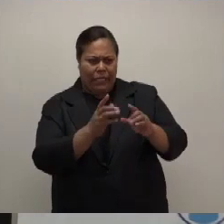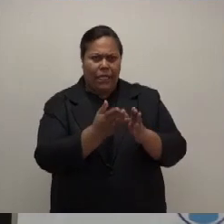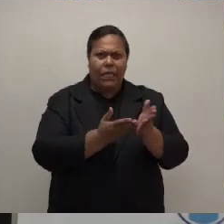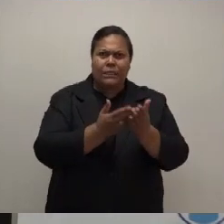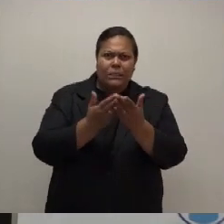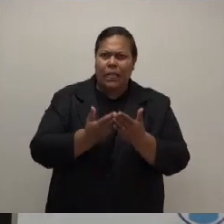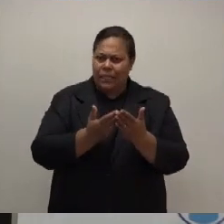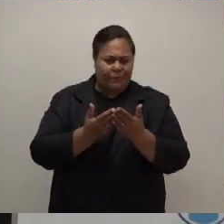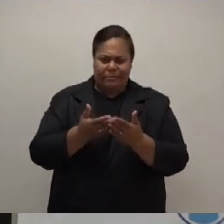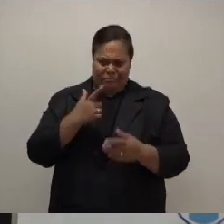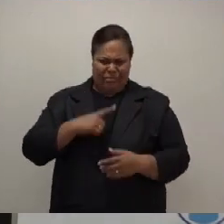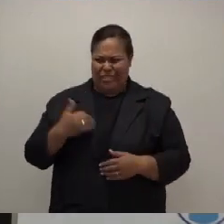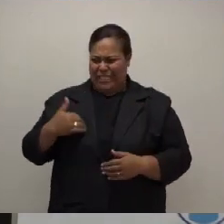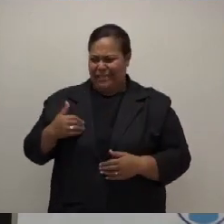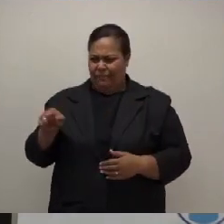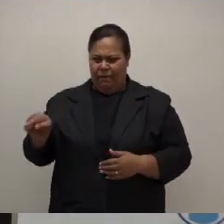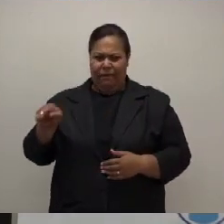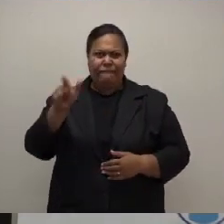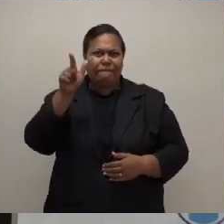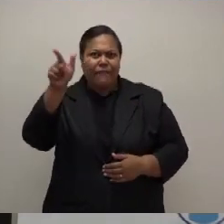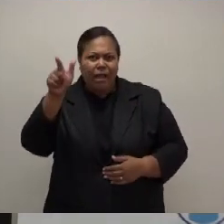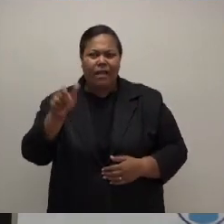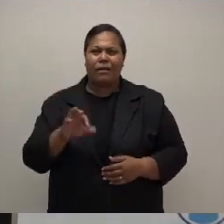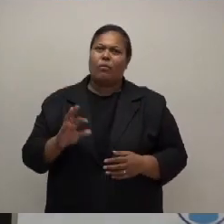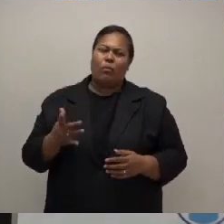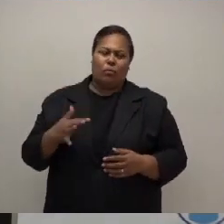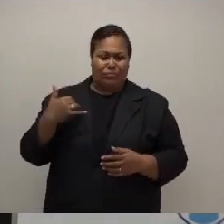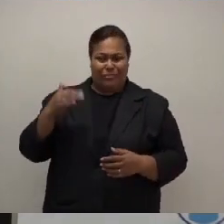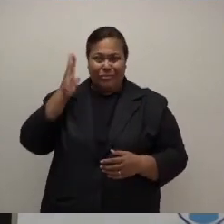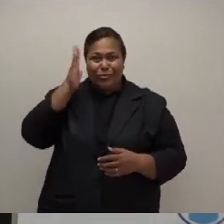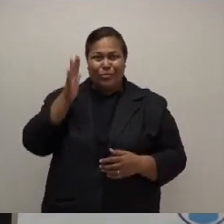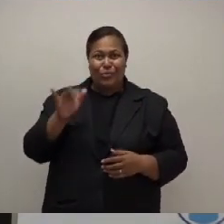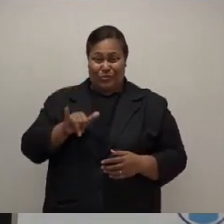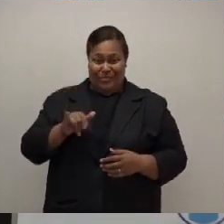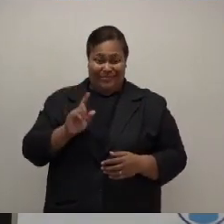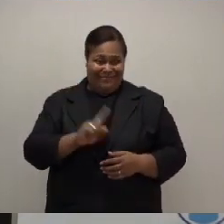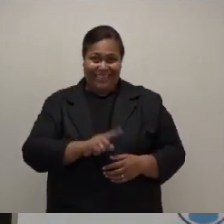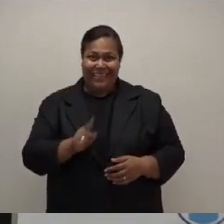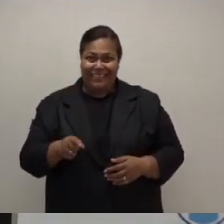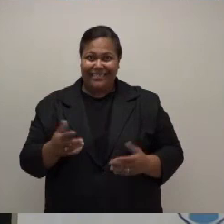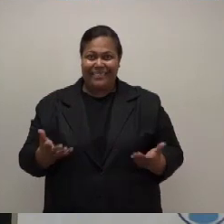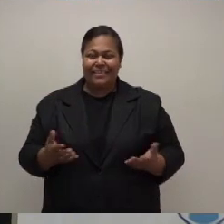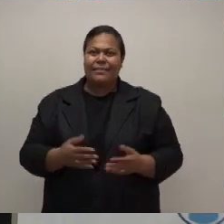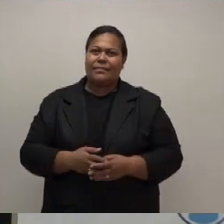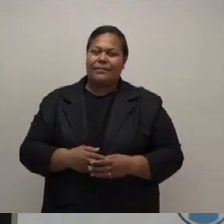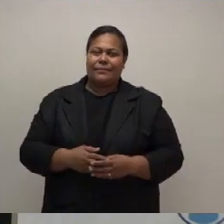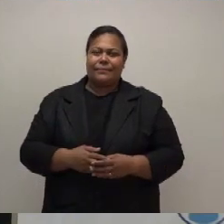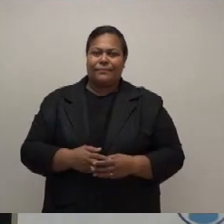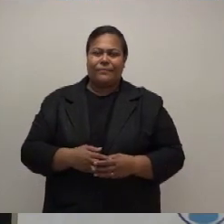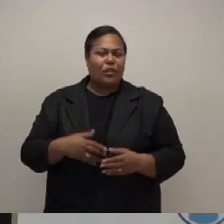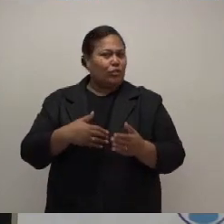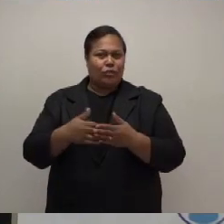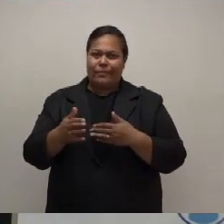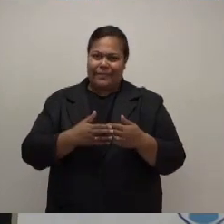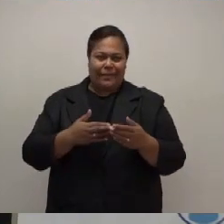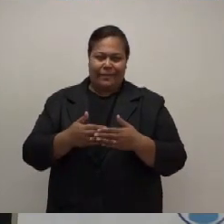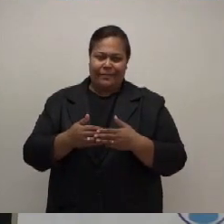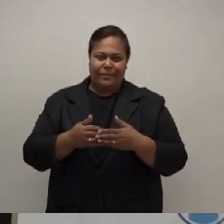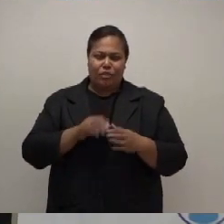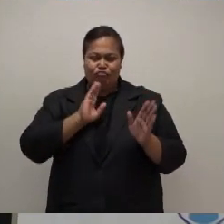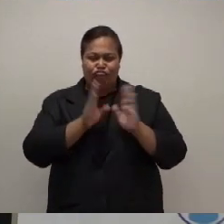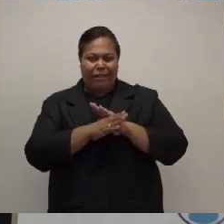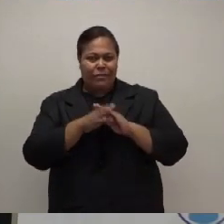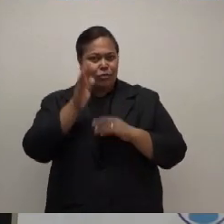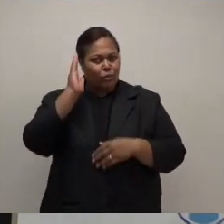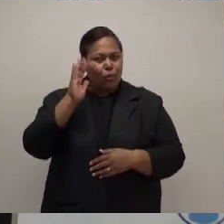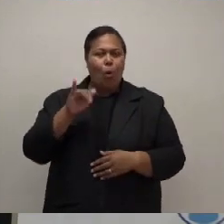of where they live and which school they attend, whether public or private. That's why we've